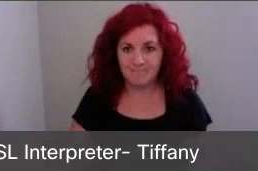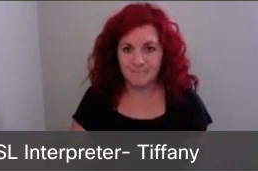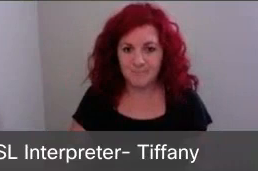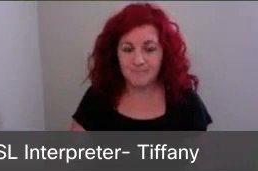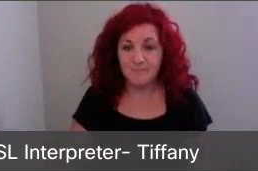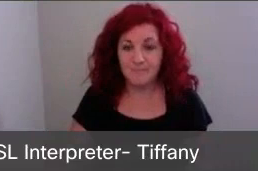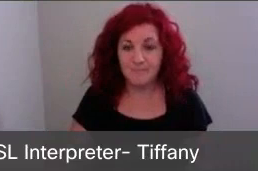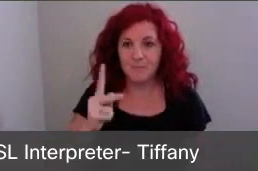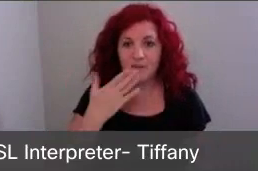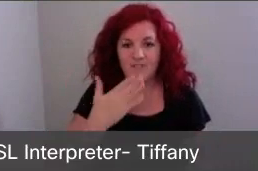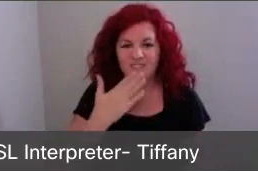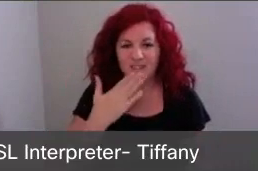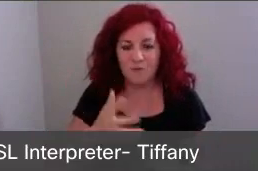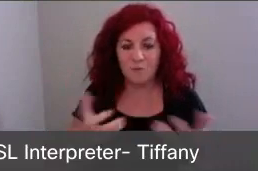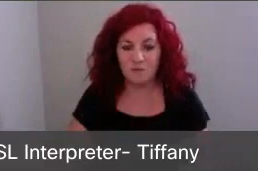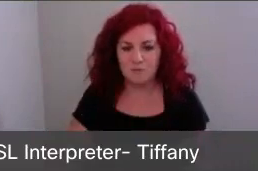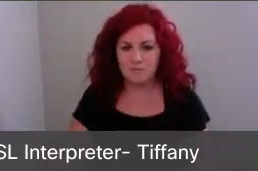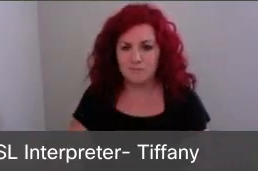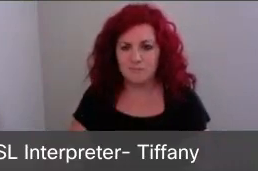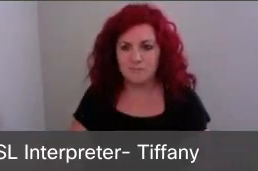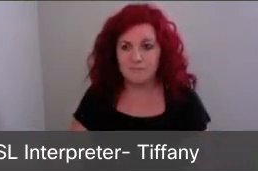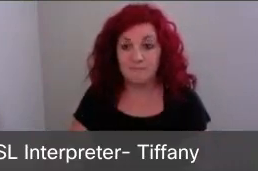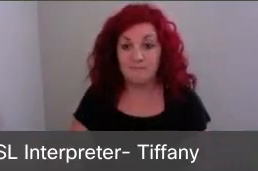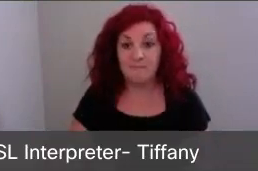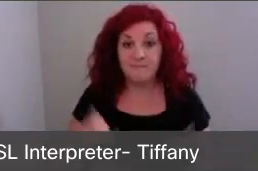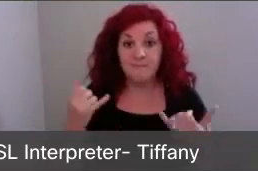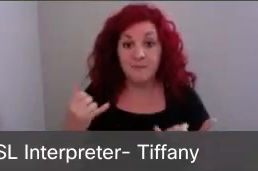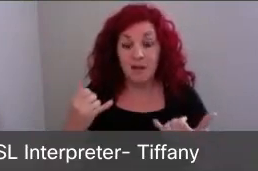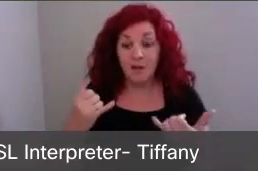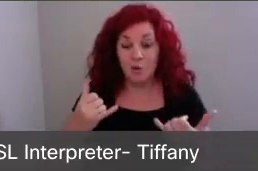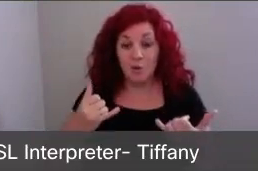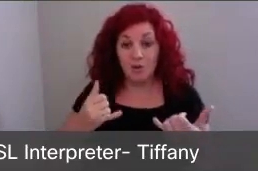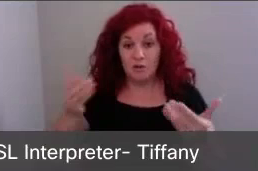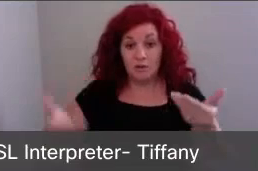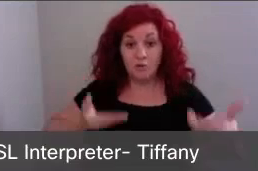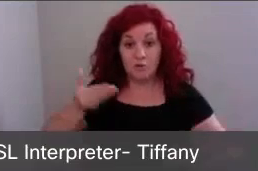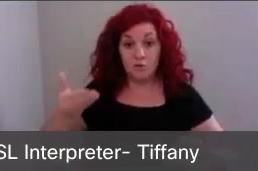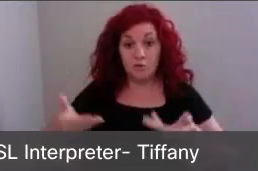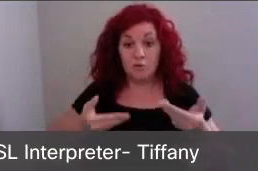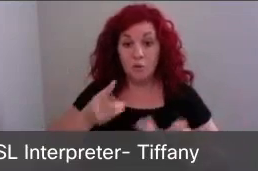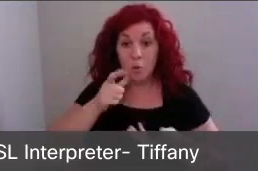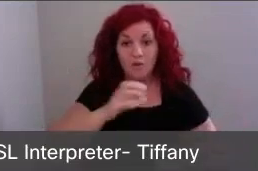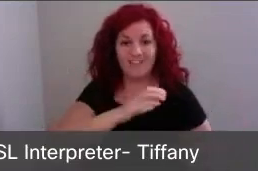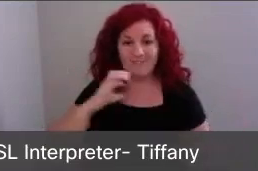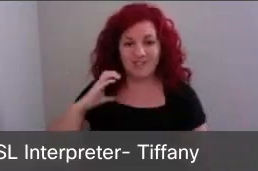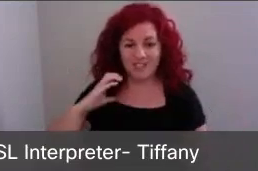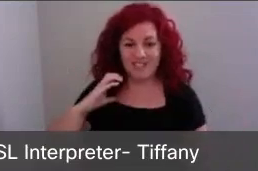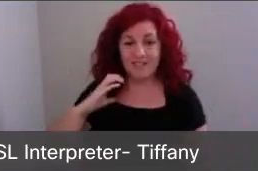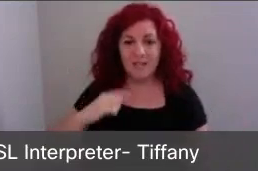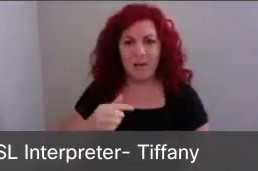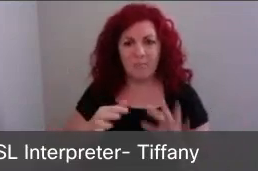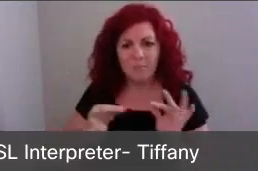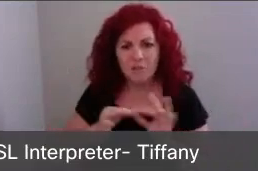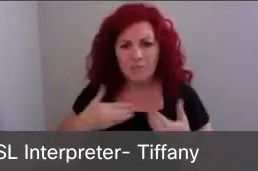Okay, thank you very much. At this time, we'll introduce the commission. As I mentioned,